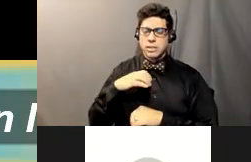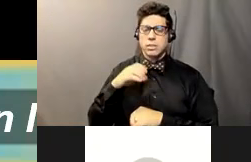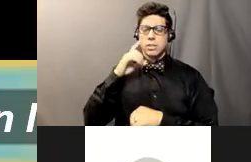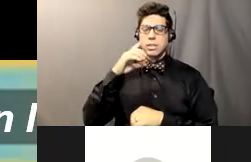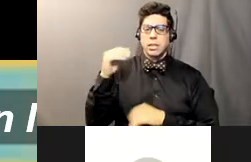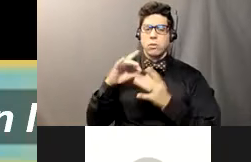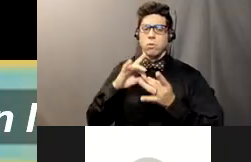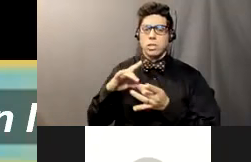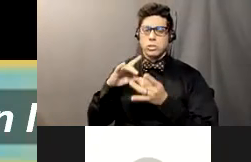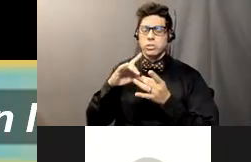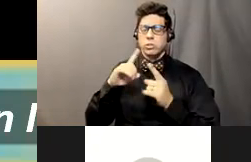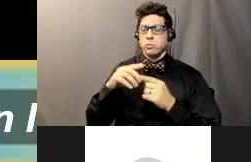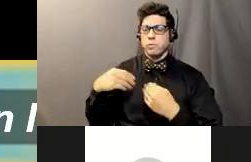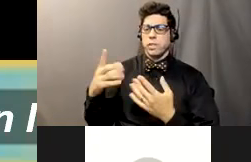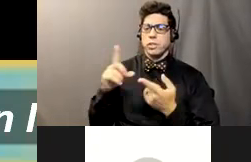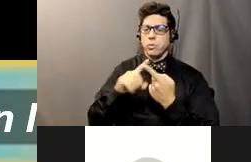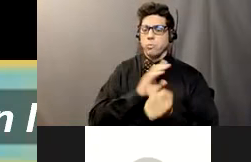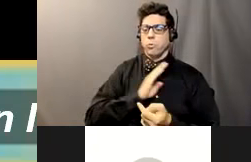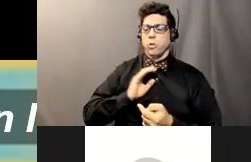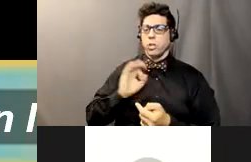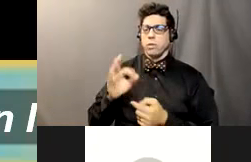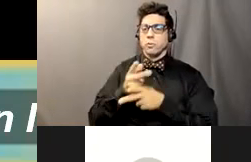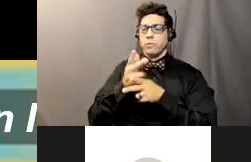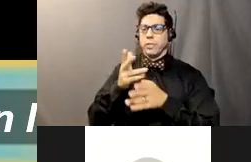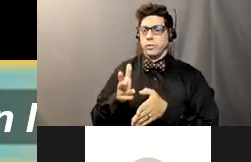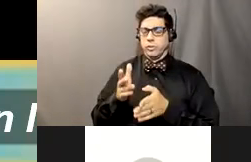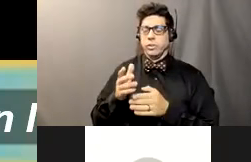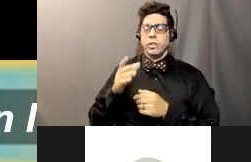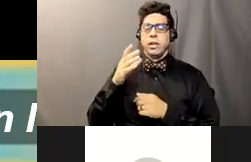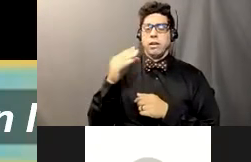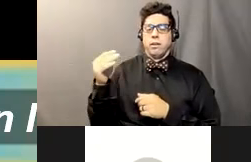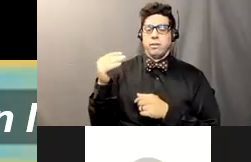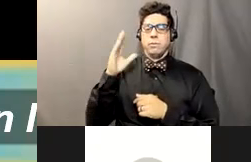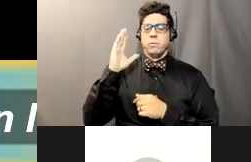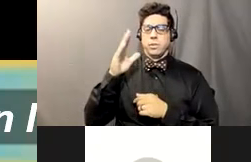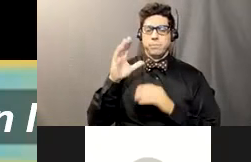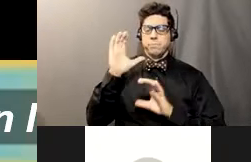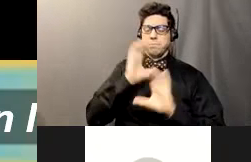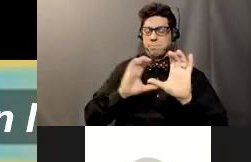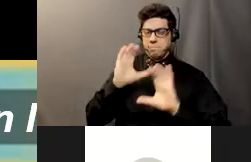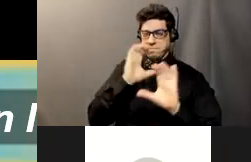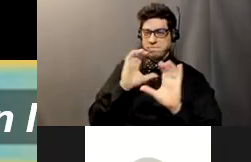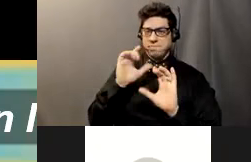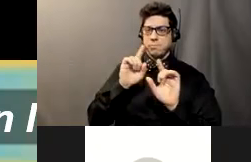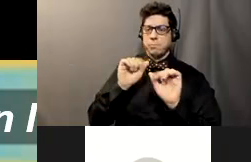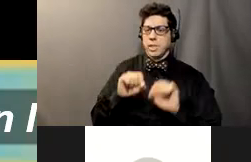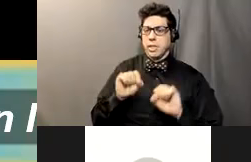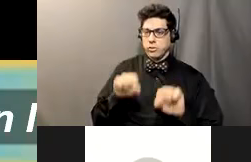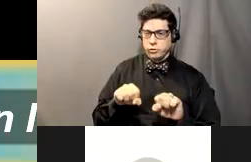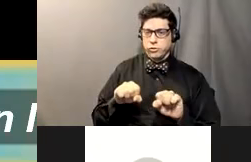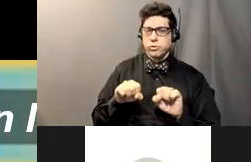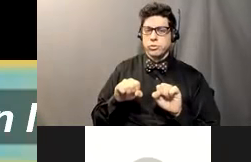present it to the Board of Supervisors. And we also started to explore potential relationships to gain access to additional